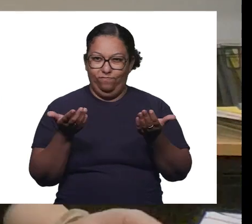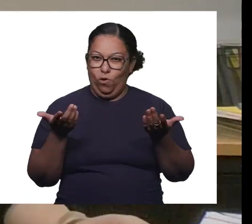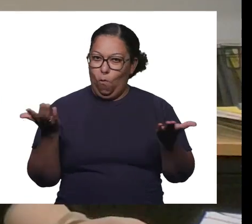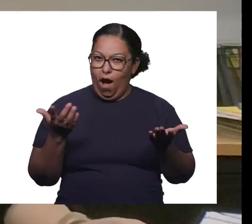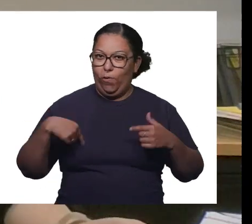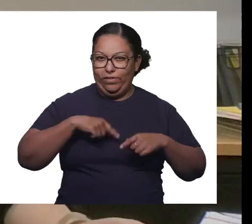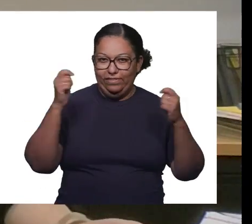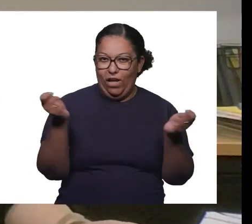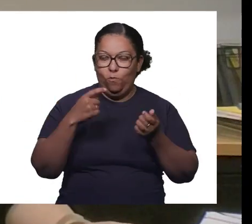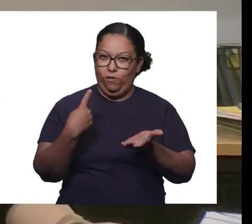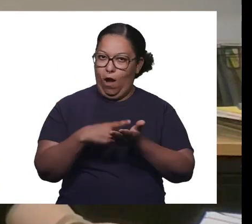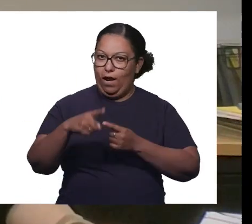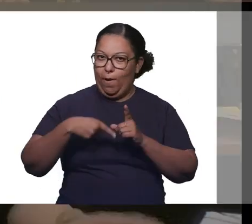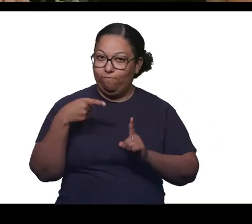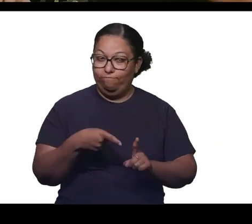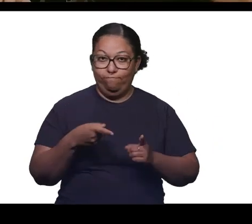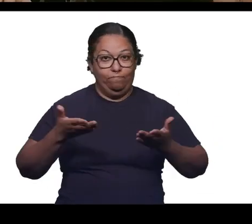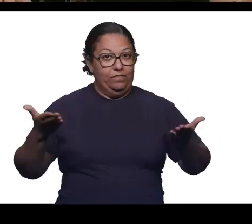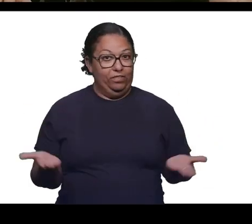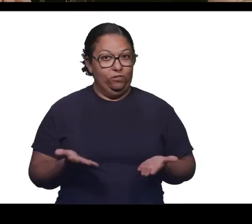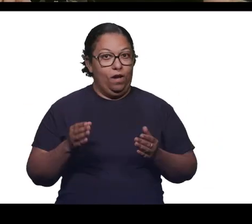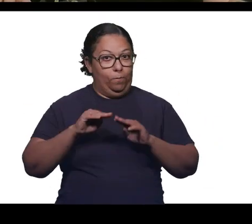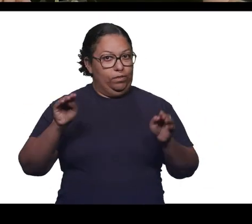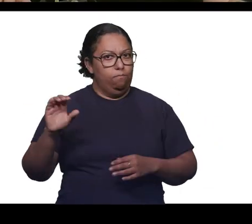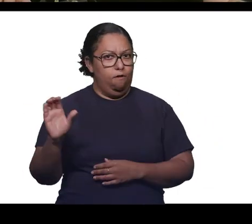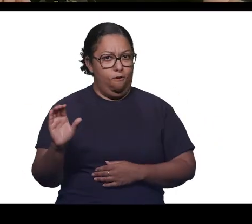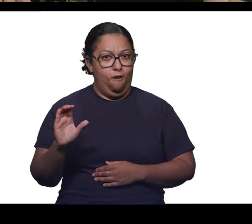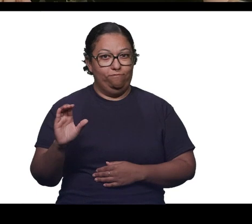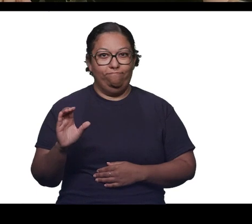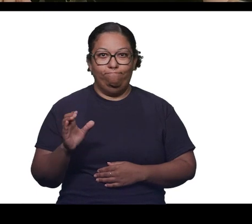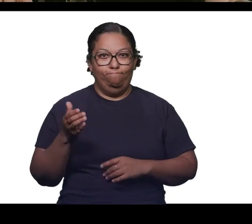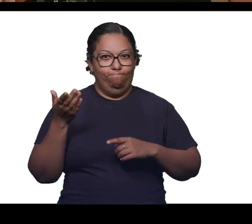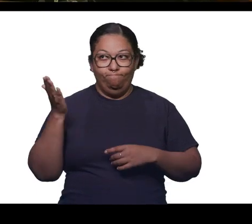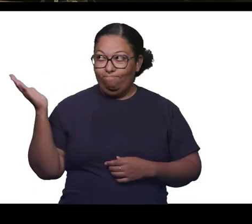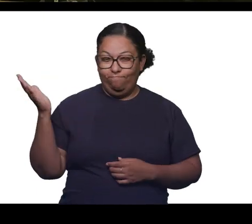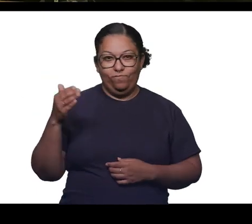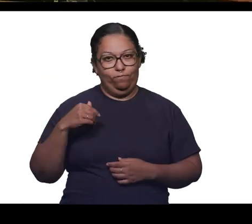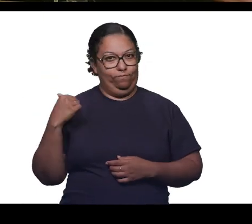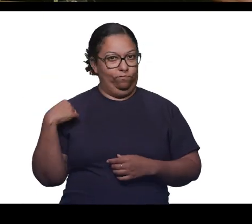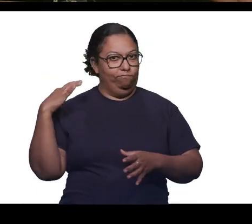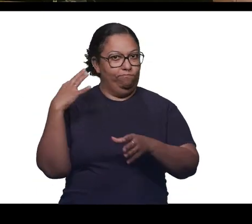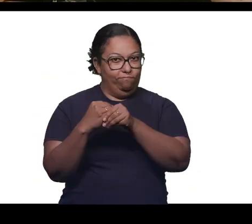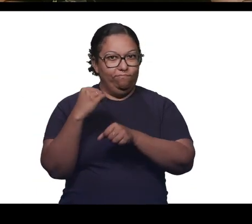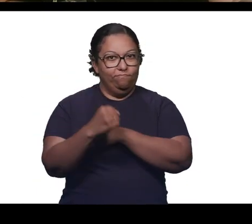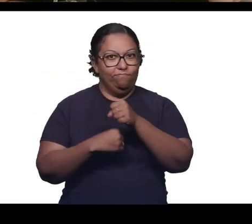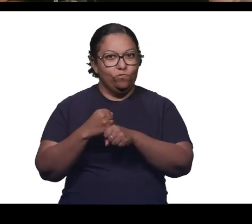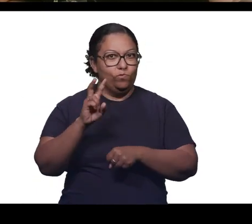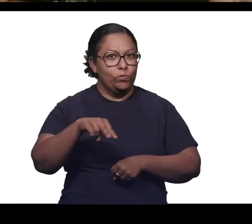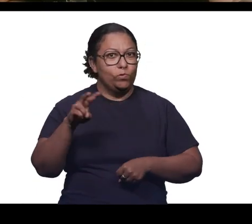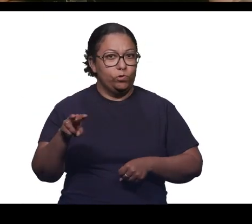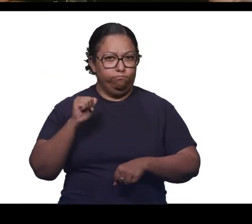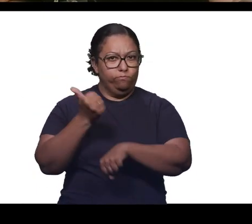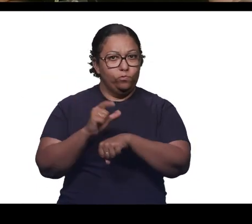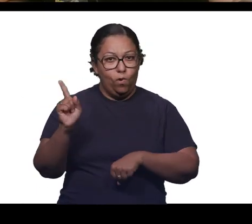and talking about today. So here's the Carl. This is, we are 22 years old. We are based